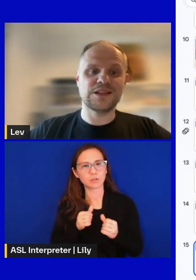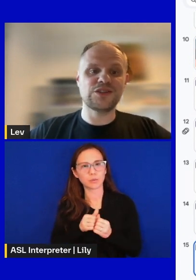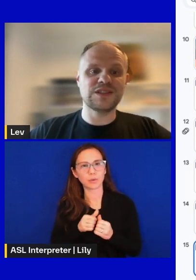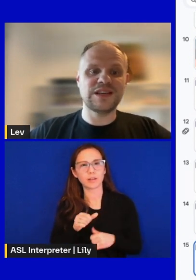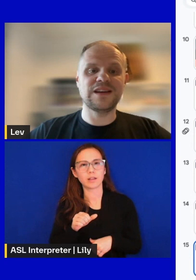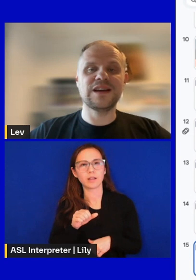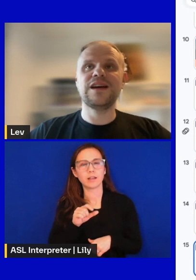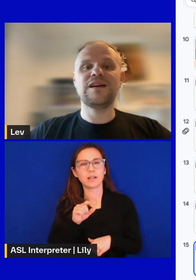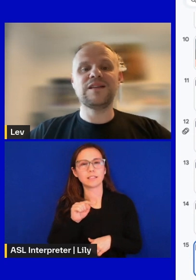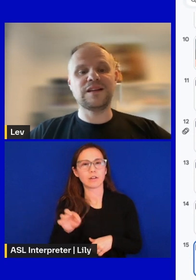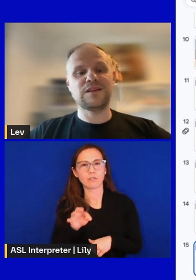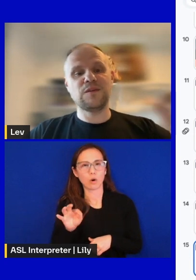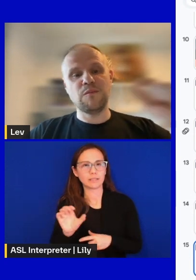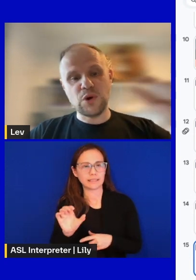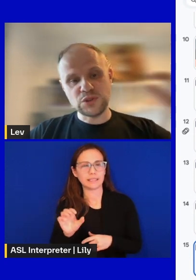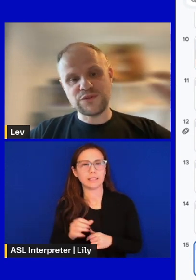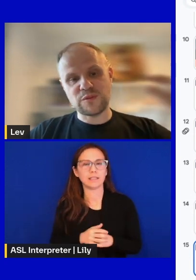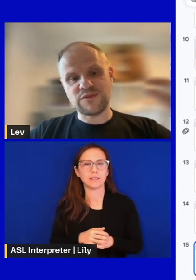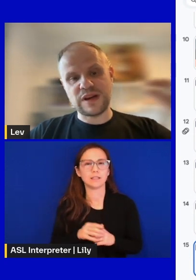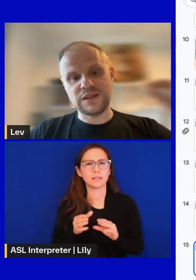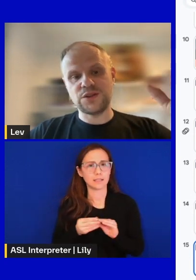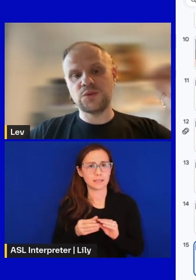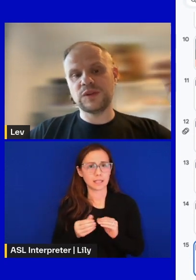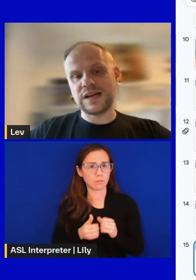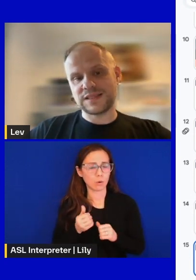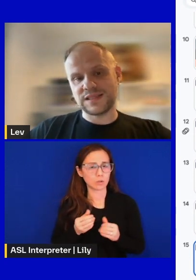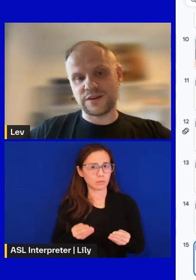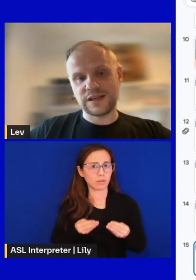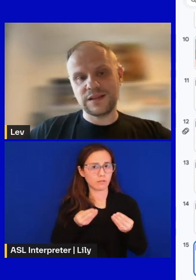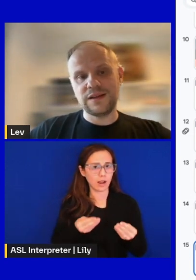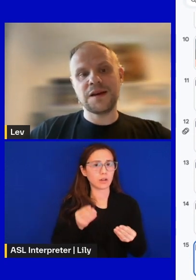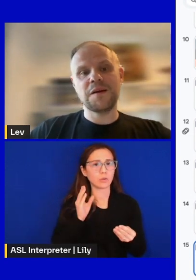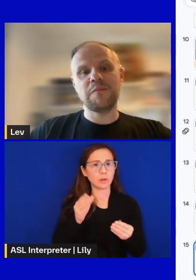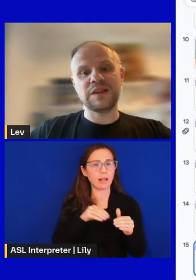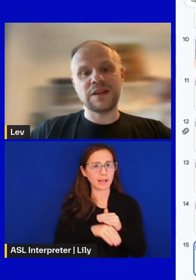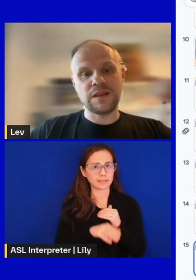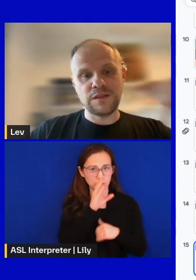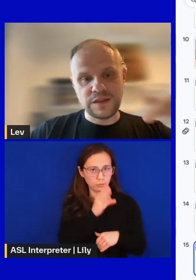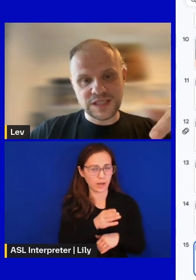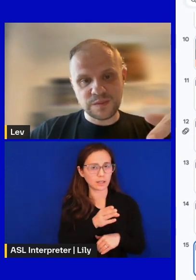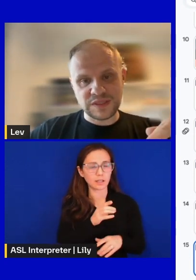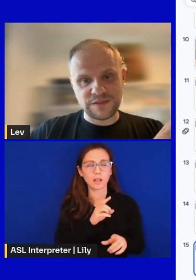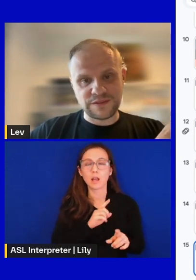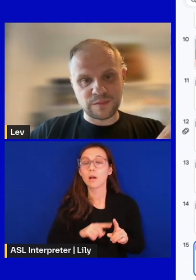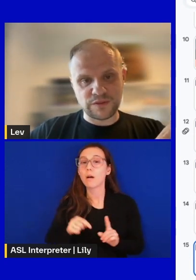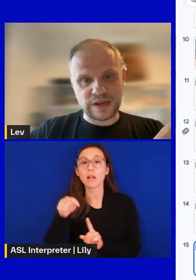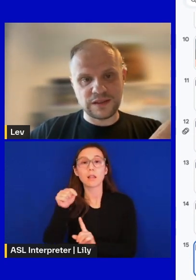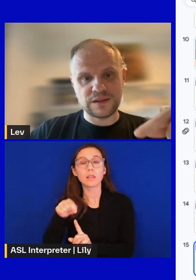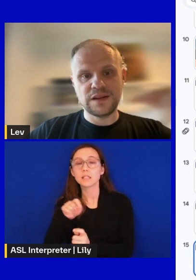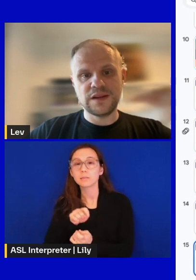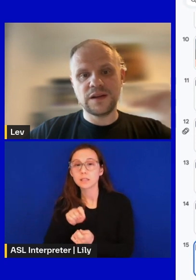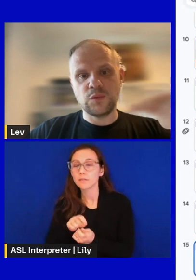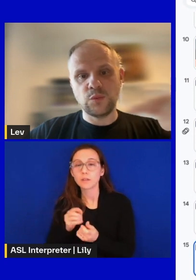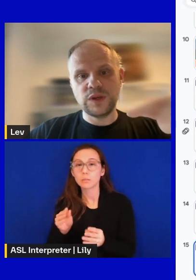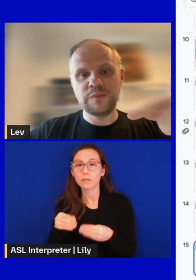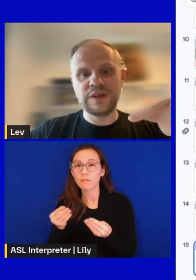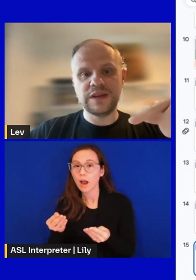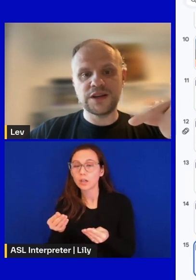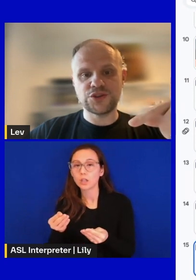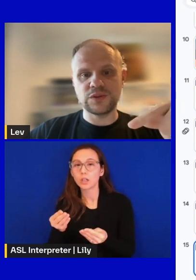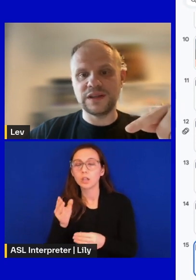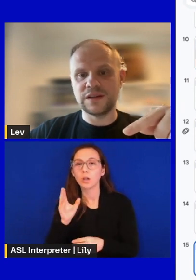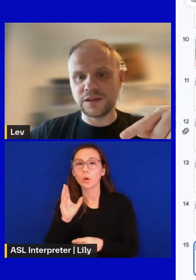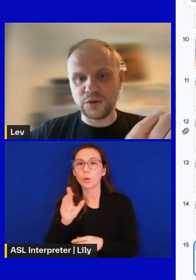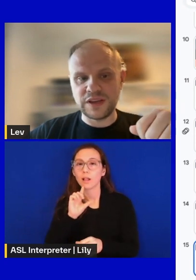that is actually saying that most of your provider you will access directly, but this specific provider will